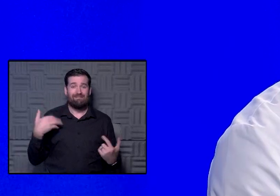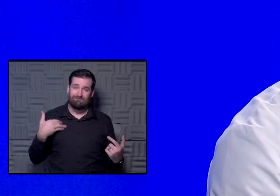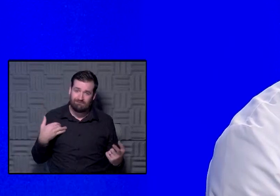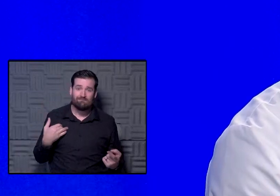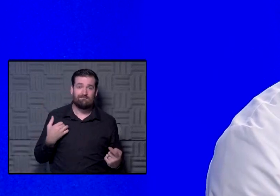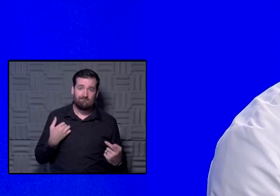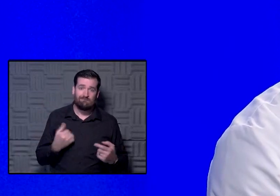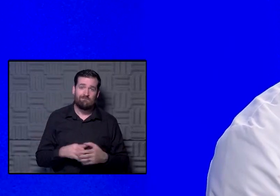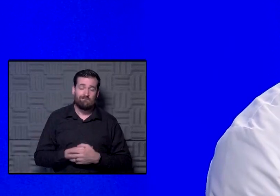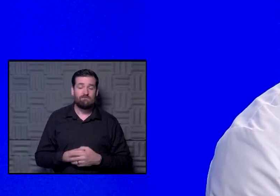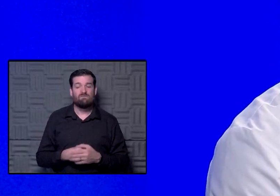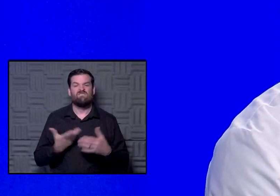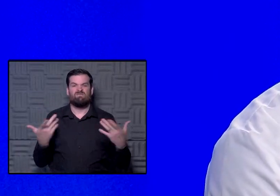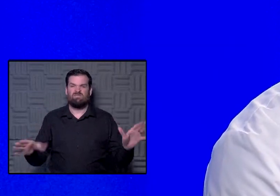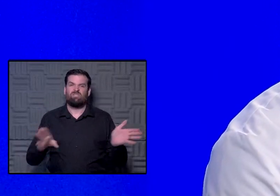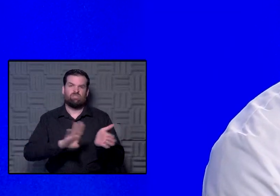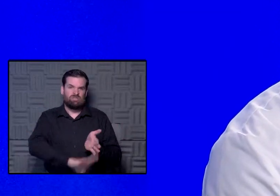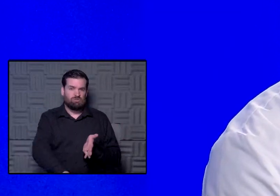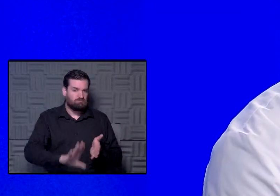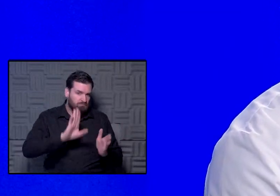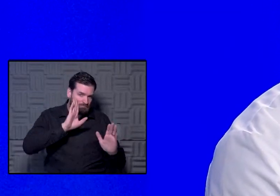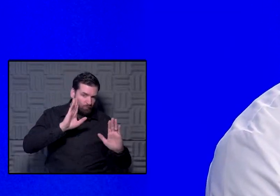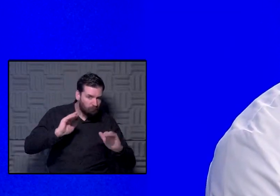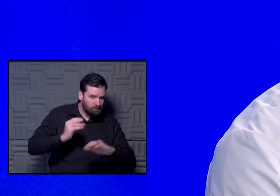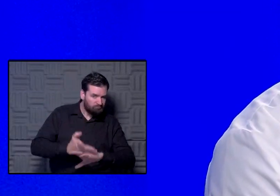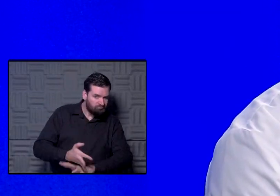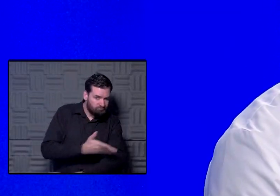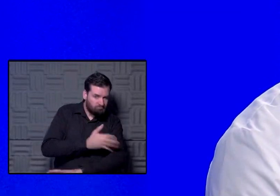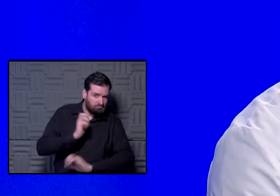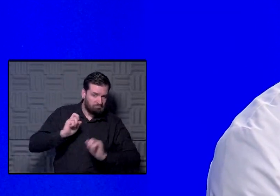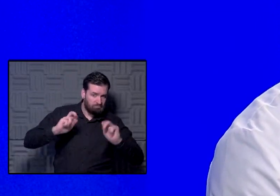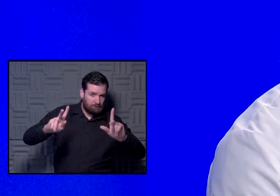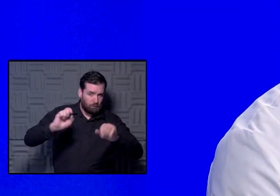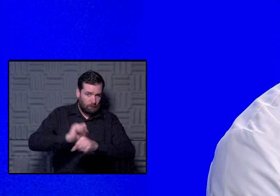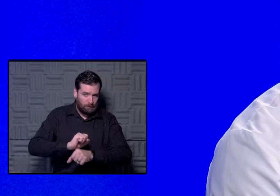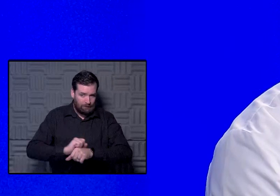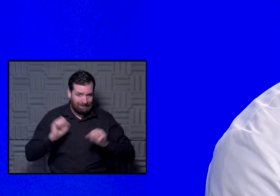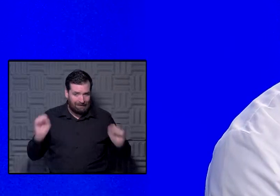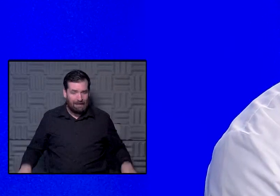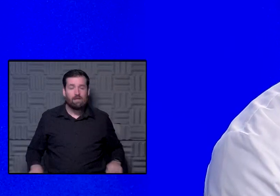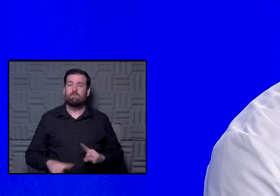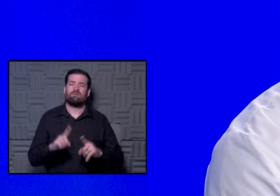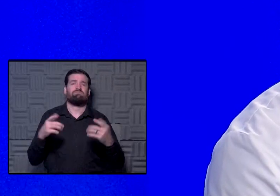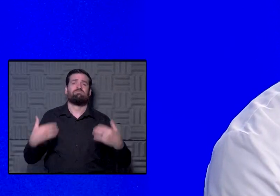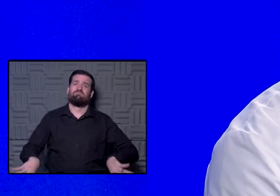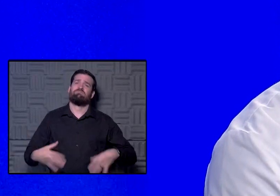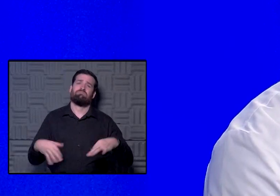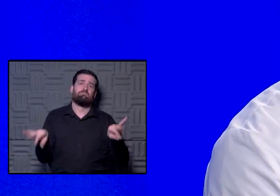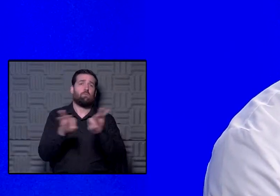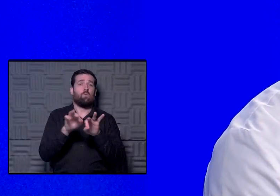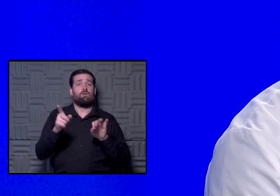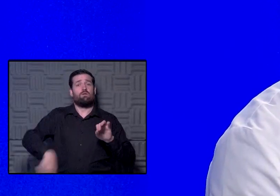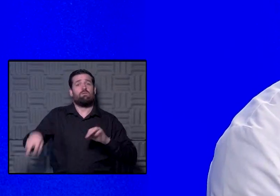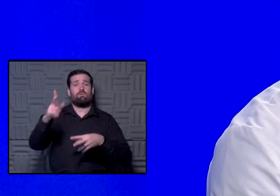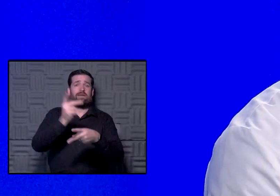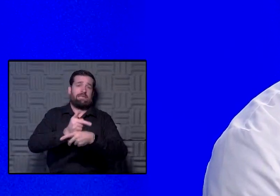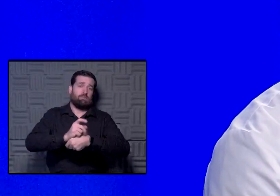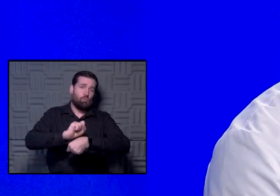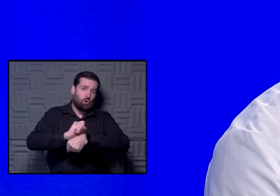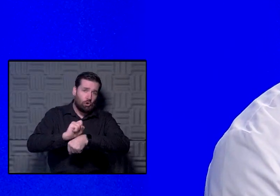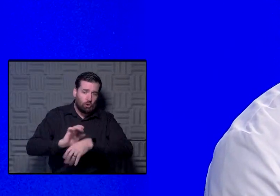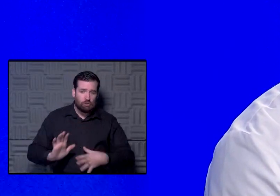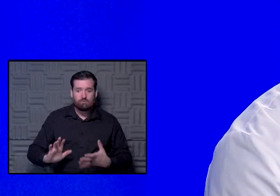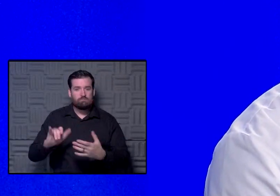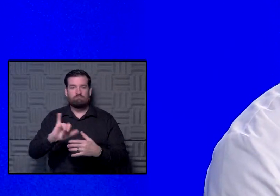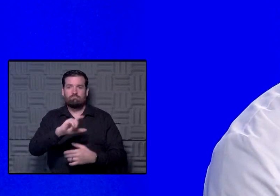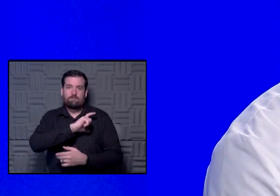He's discharged now. Hopefully he's doing better and able to get back to work, but it's so vitally important to keep everybody working. Essential workers such